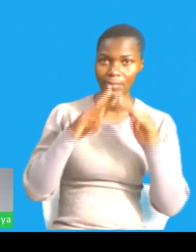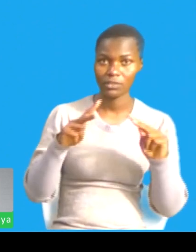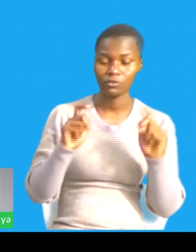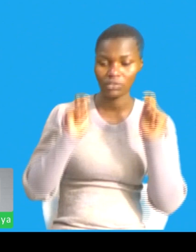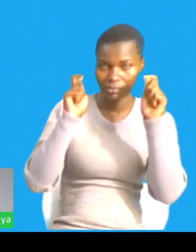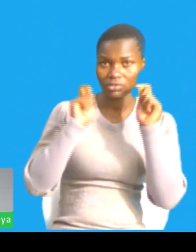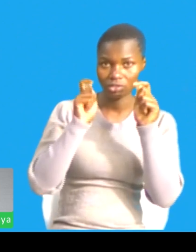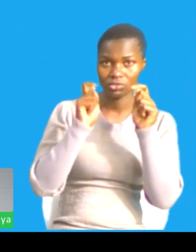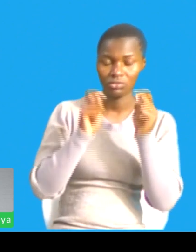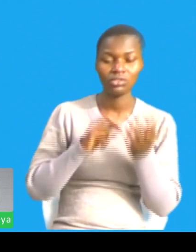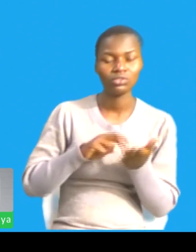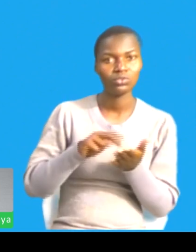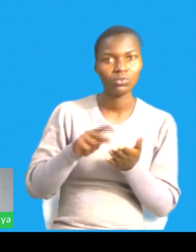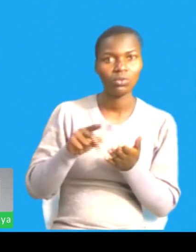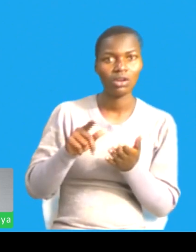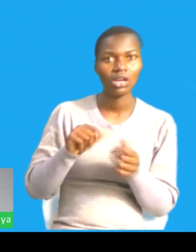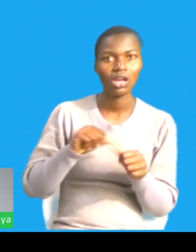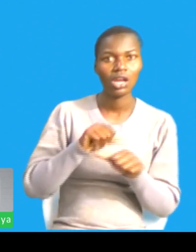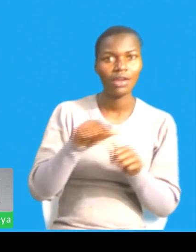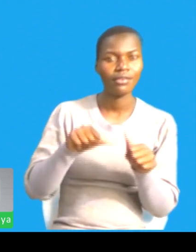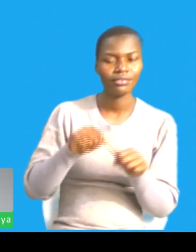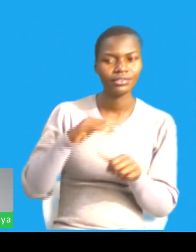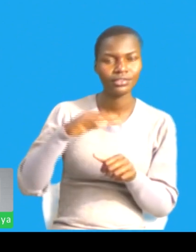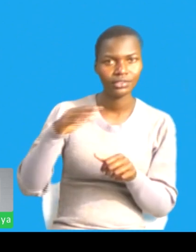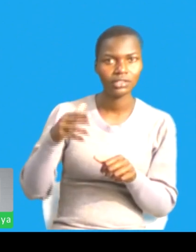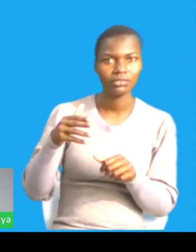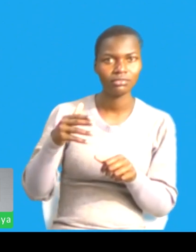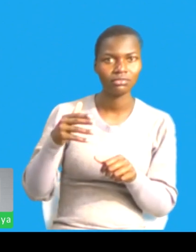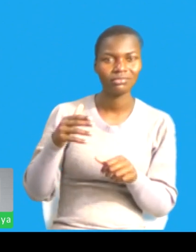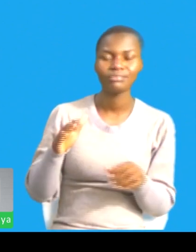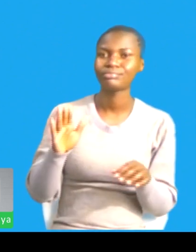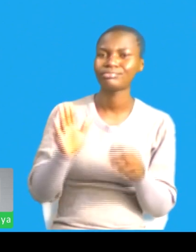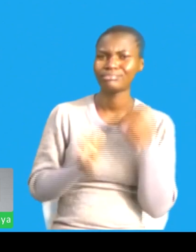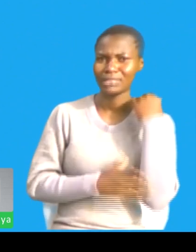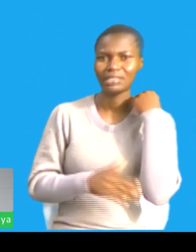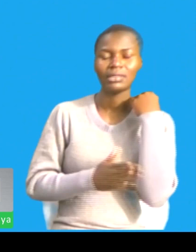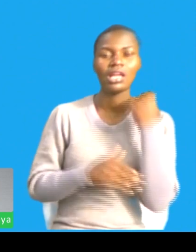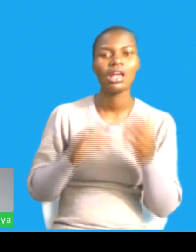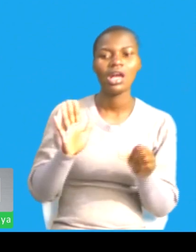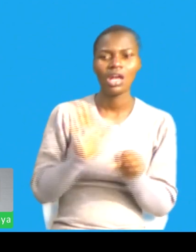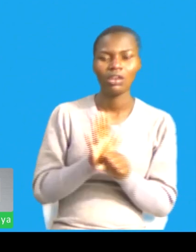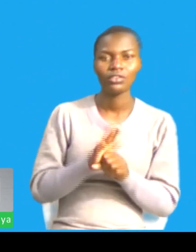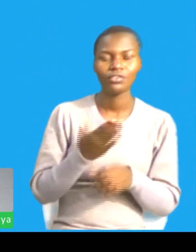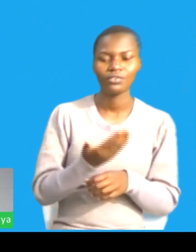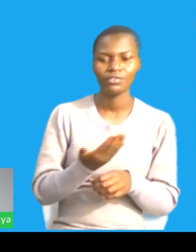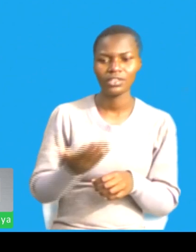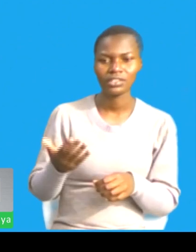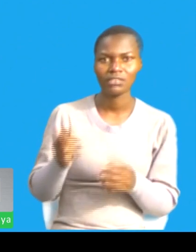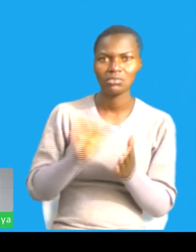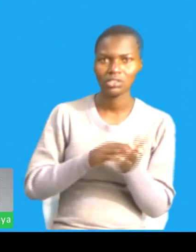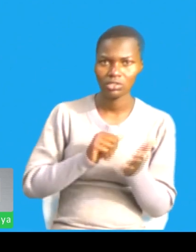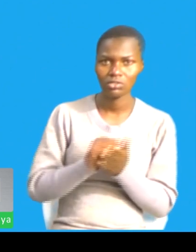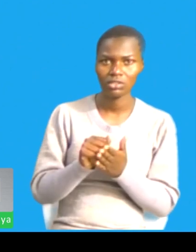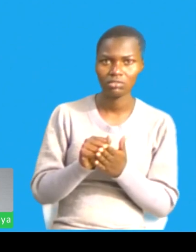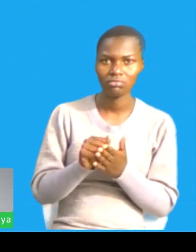a walk around Eles last year? It was a mess, Jonah. A lot of things have been destroyed. There is a lot of work that has